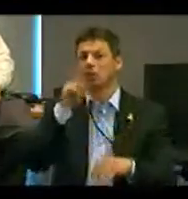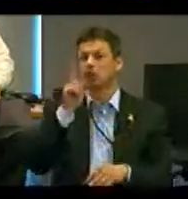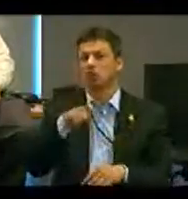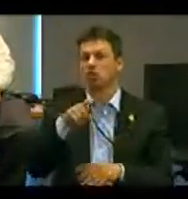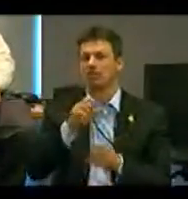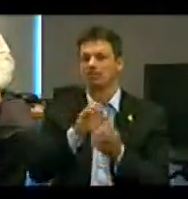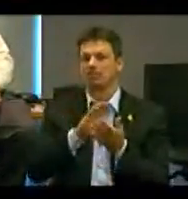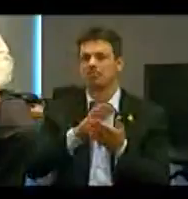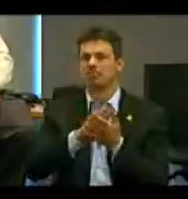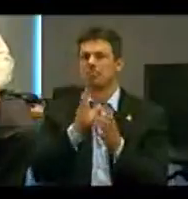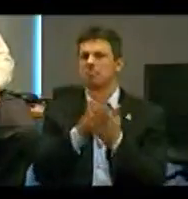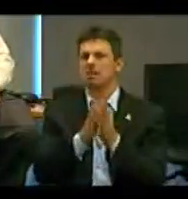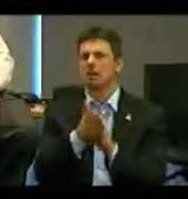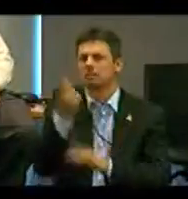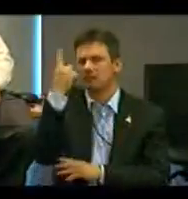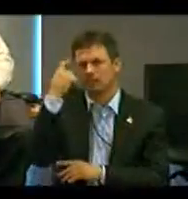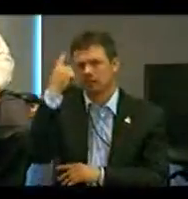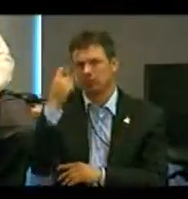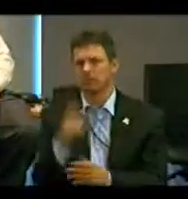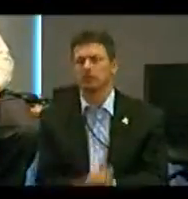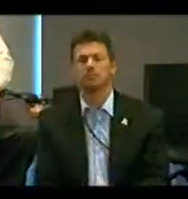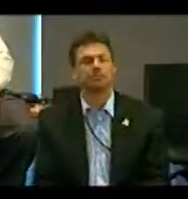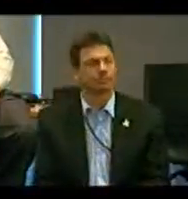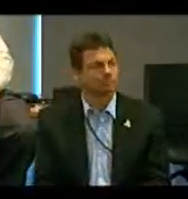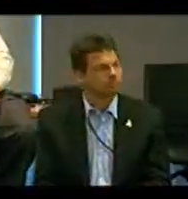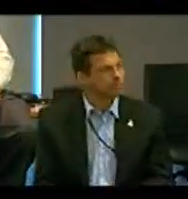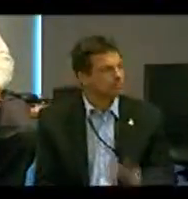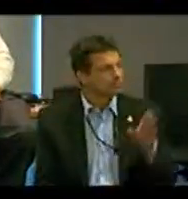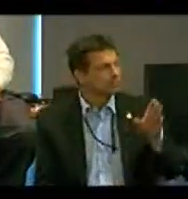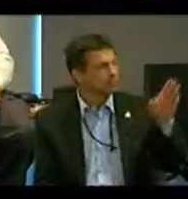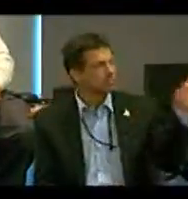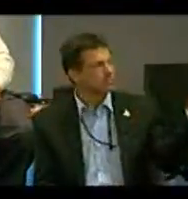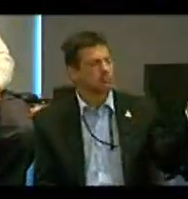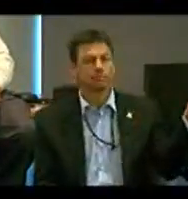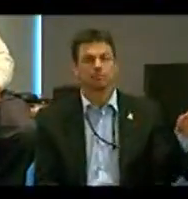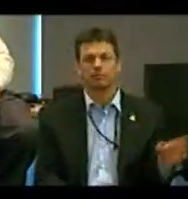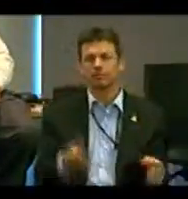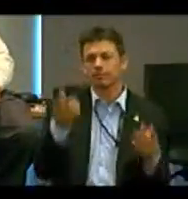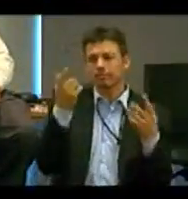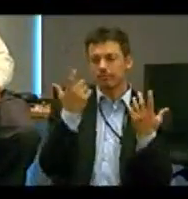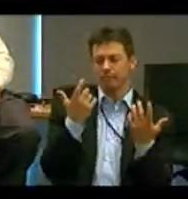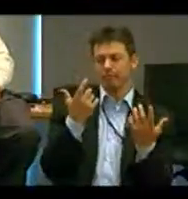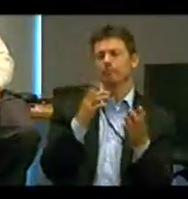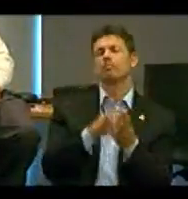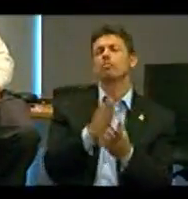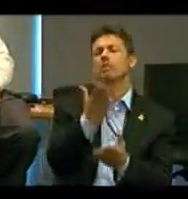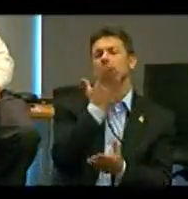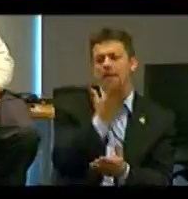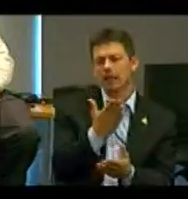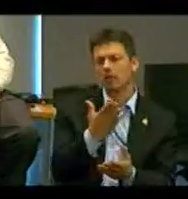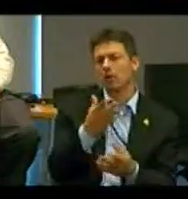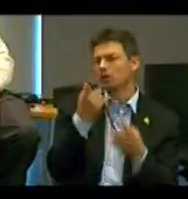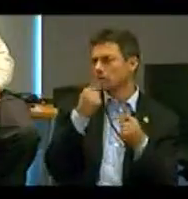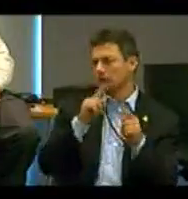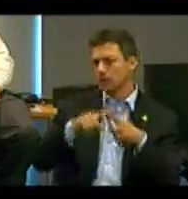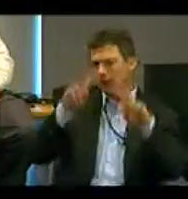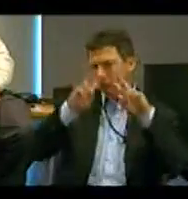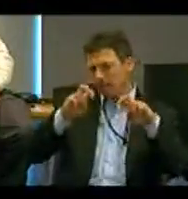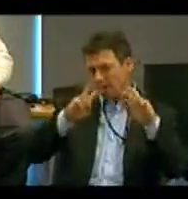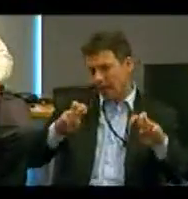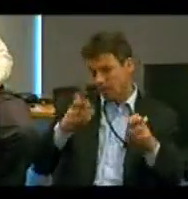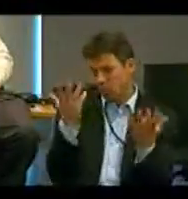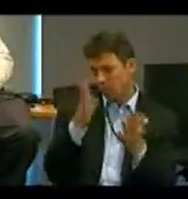Thank you. I just have one short follow-up. So trying to parse and read between the lines of when statistics is not